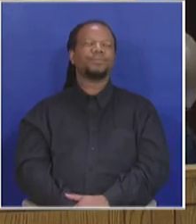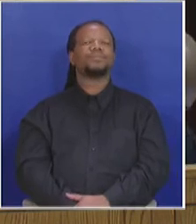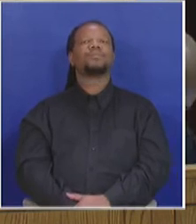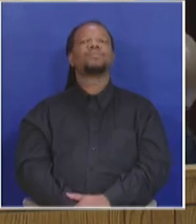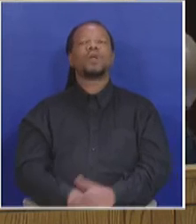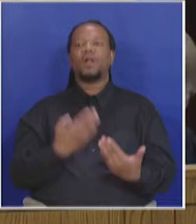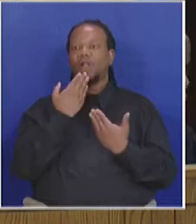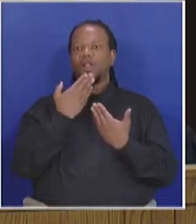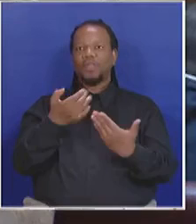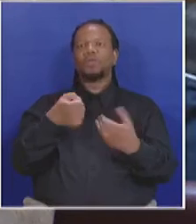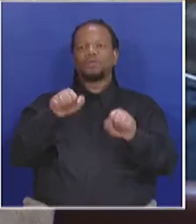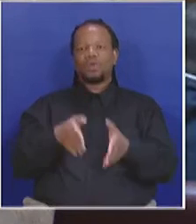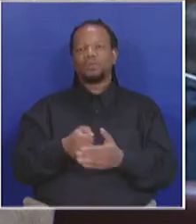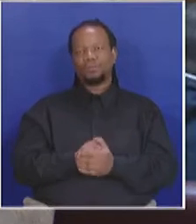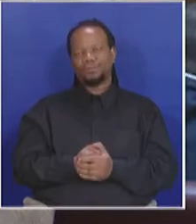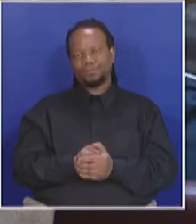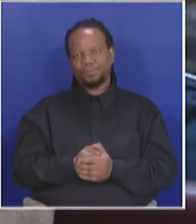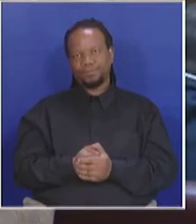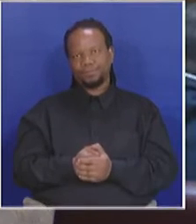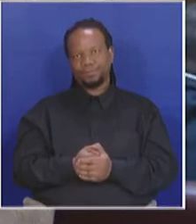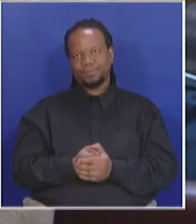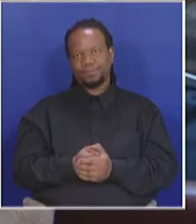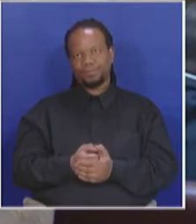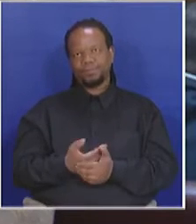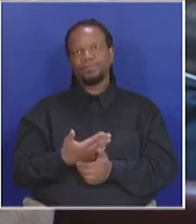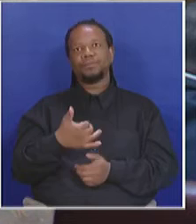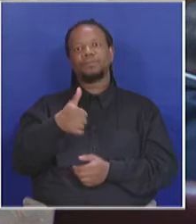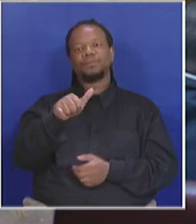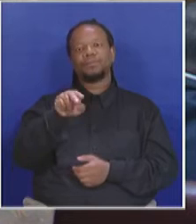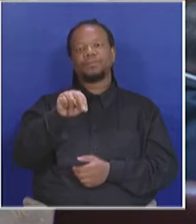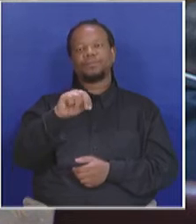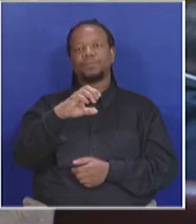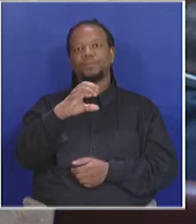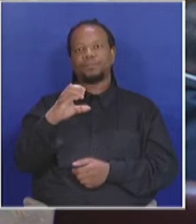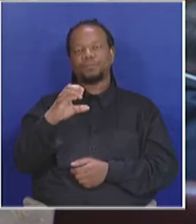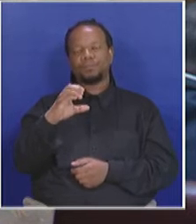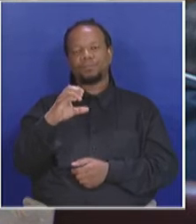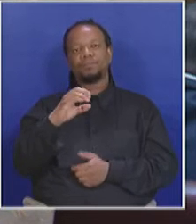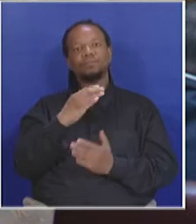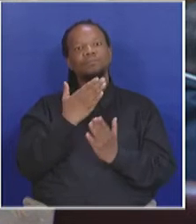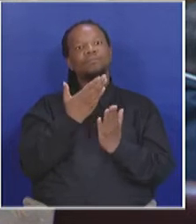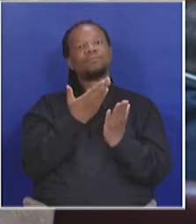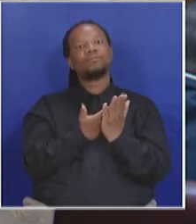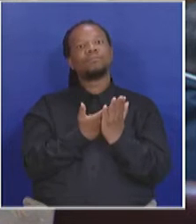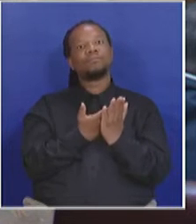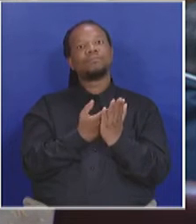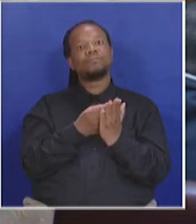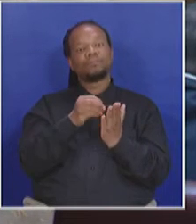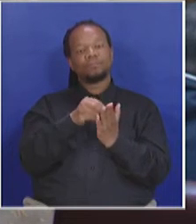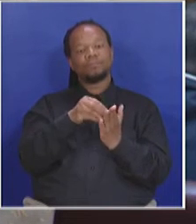Thank you, Honorable Chairperson. On behalf of the African National Congress, I hereby move without notice that the